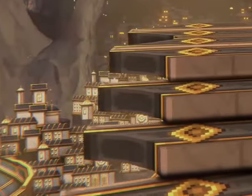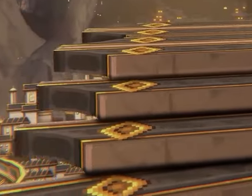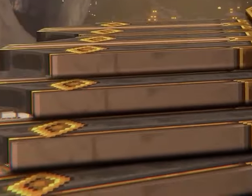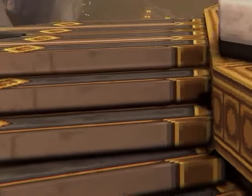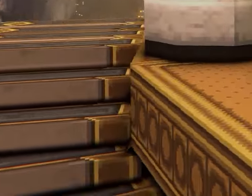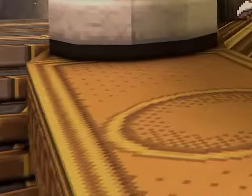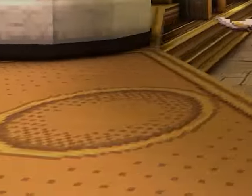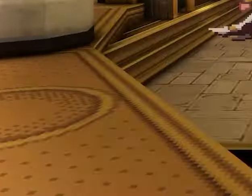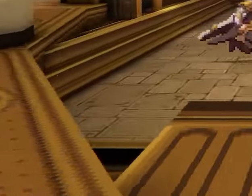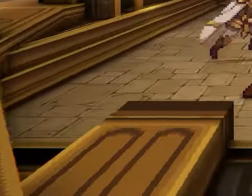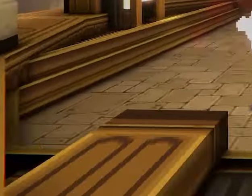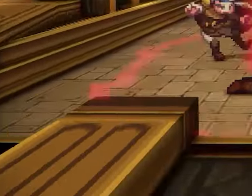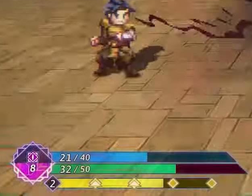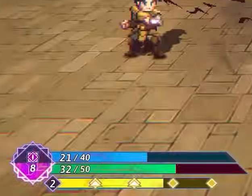Give me the Malkora!